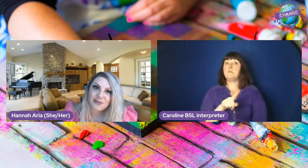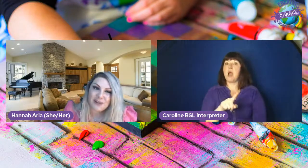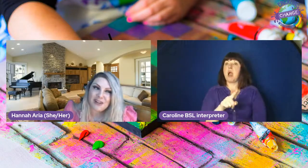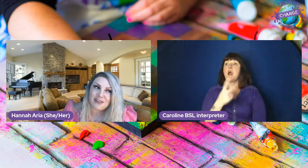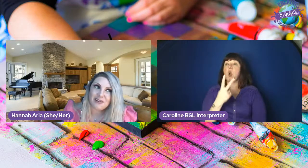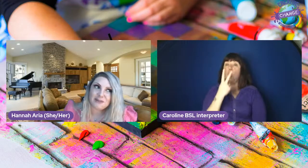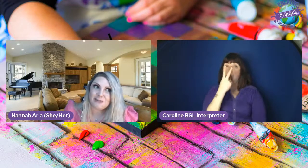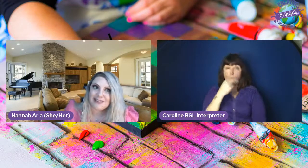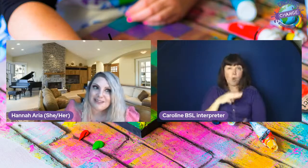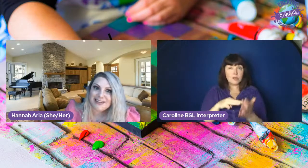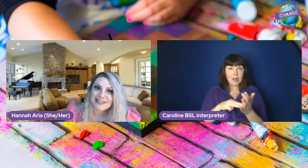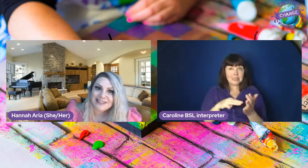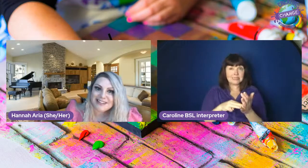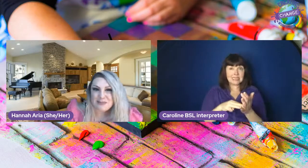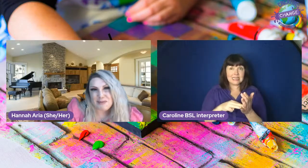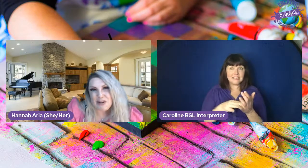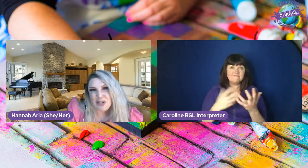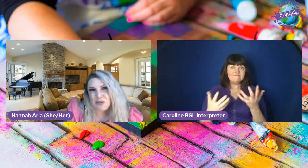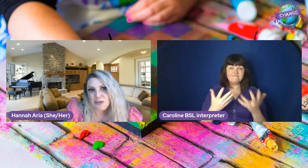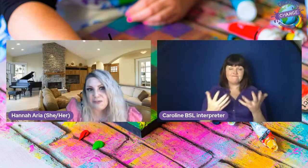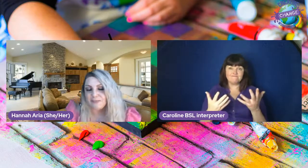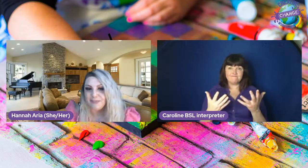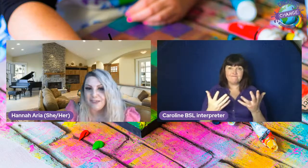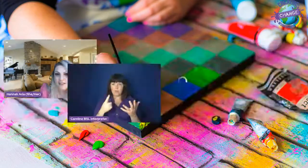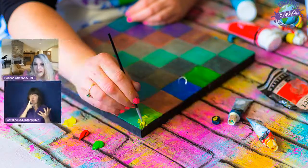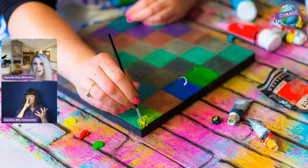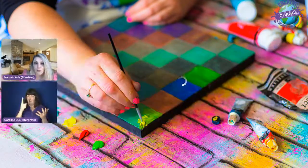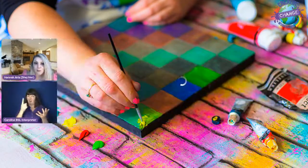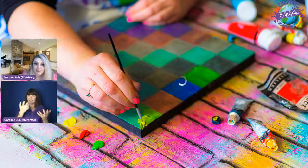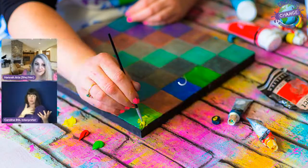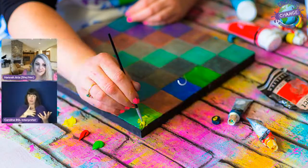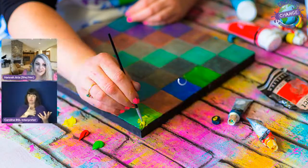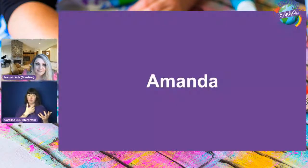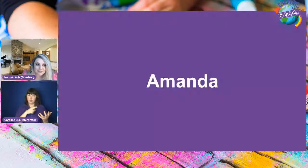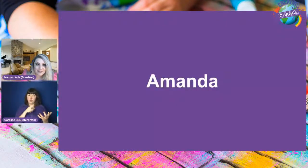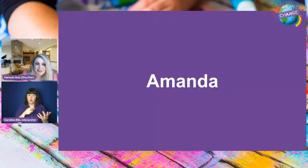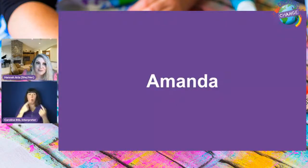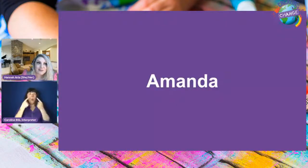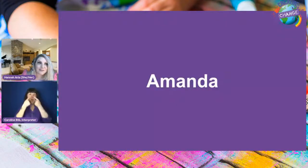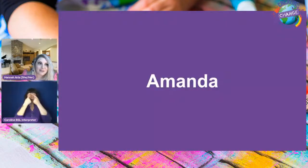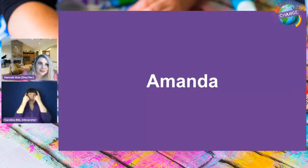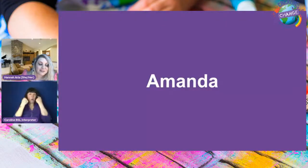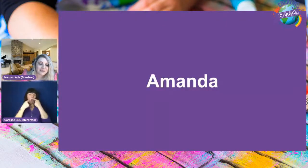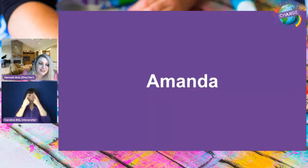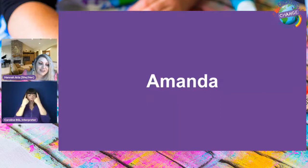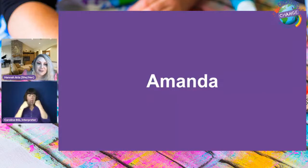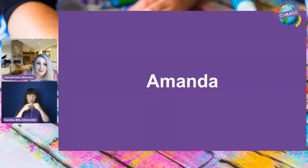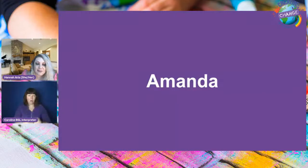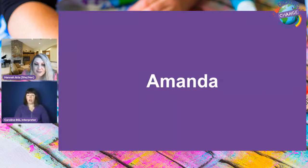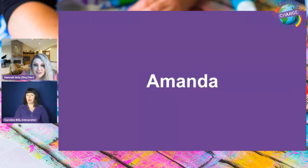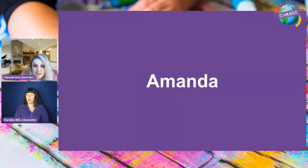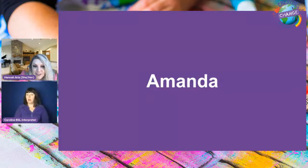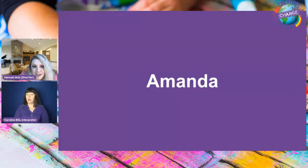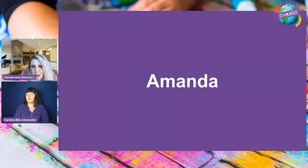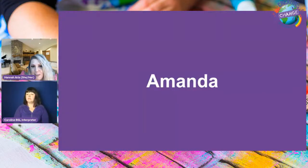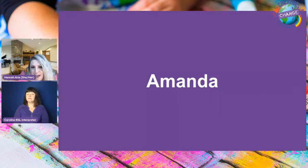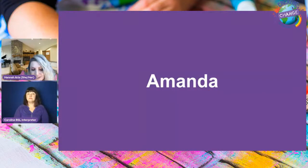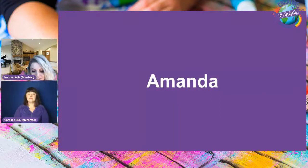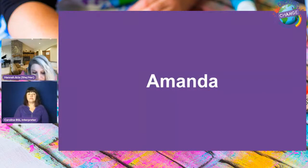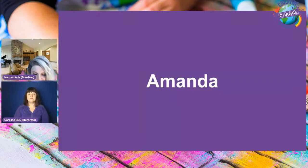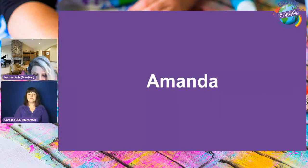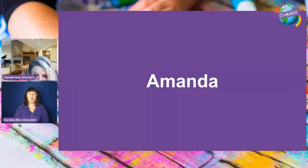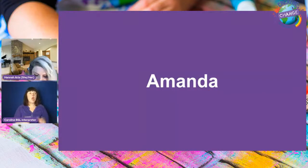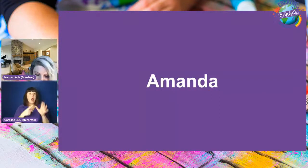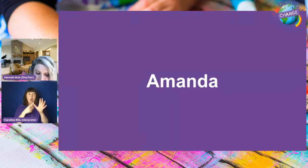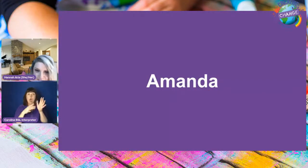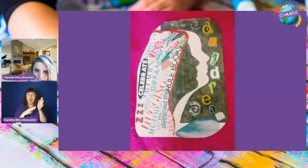we can't call her Old Mandy either because it's a bit rude. Owl Mandy is who I'm referring to for the other one.